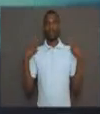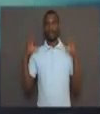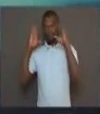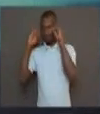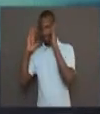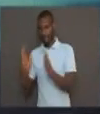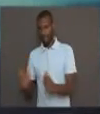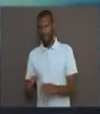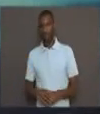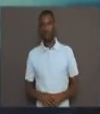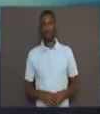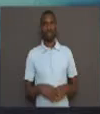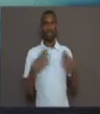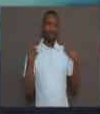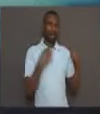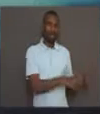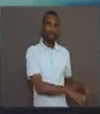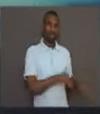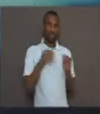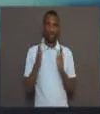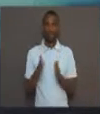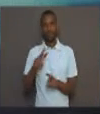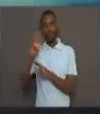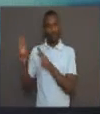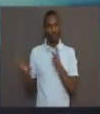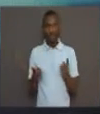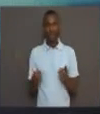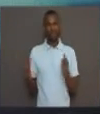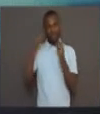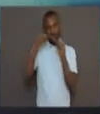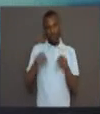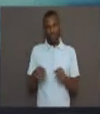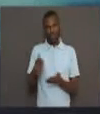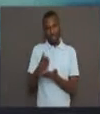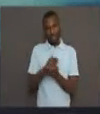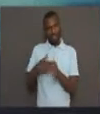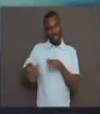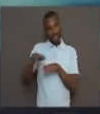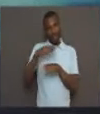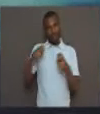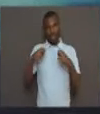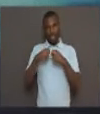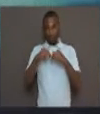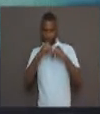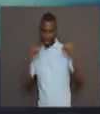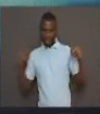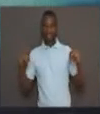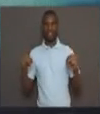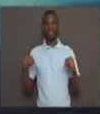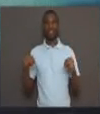Hello, teacher. Hello, students. Welcome to today's lesson on